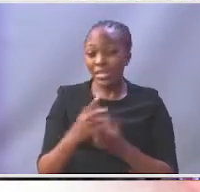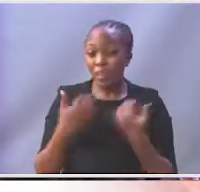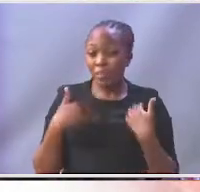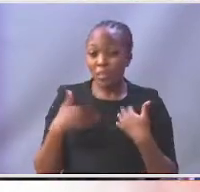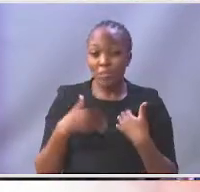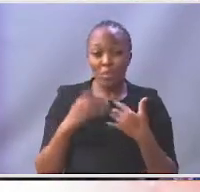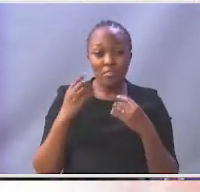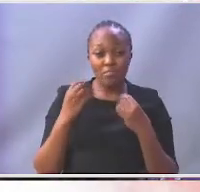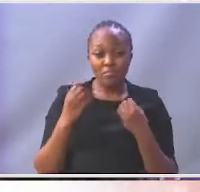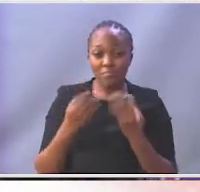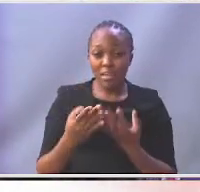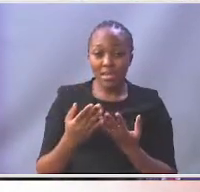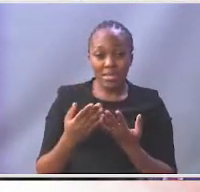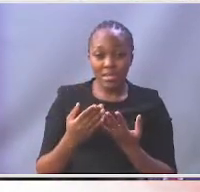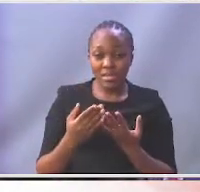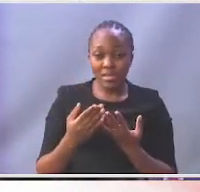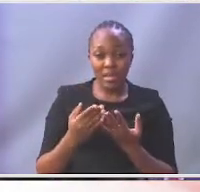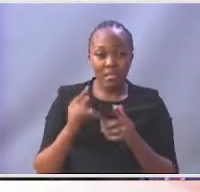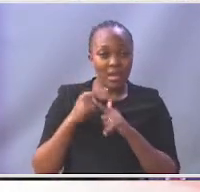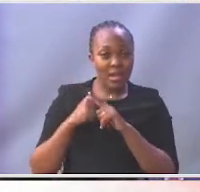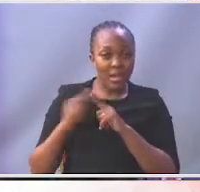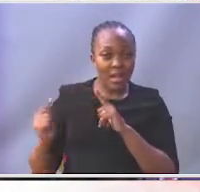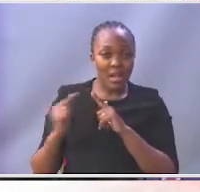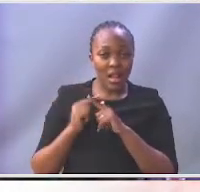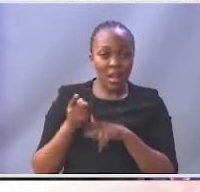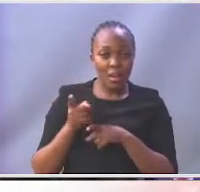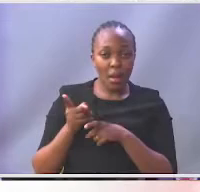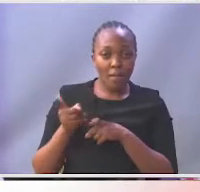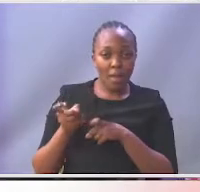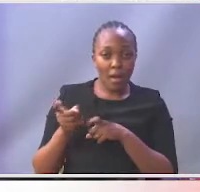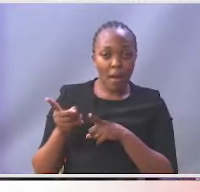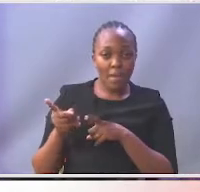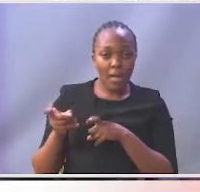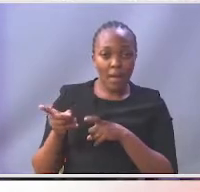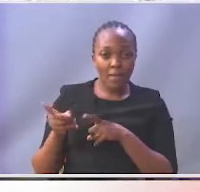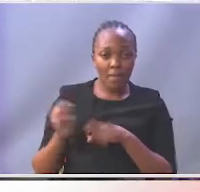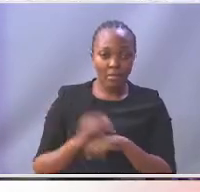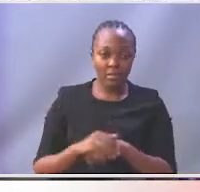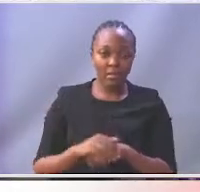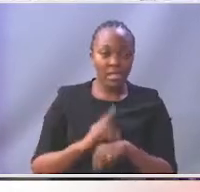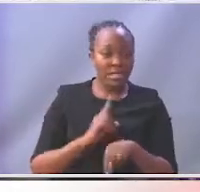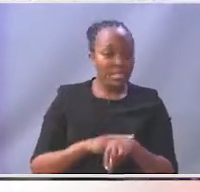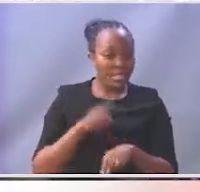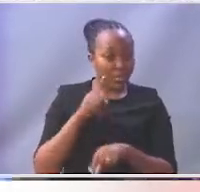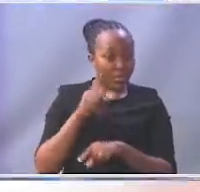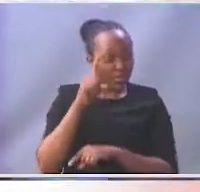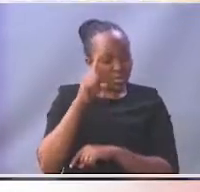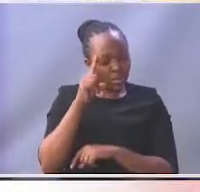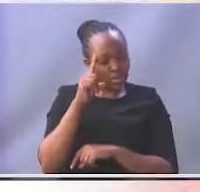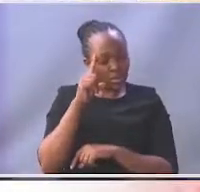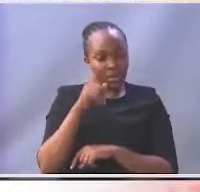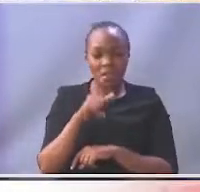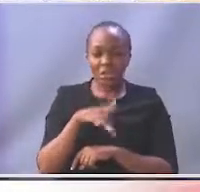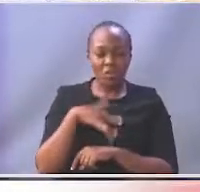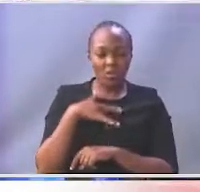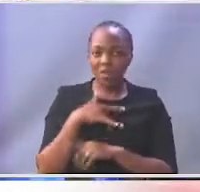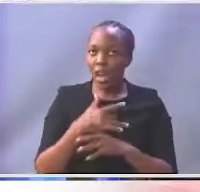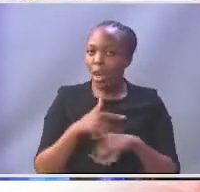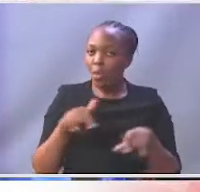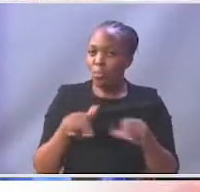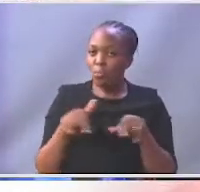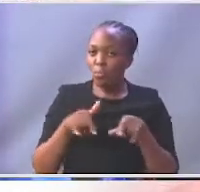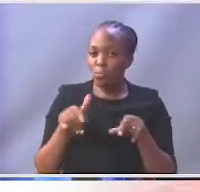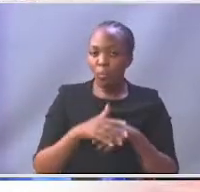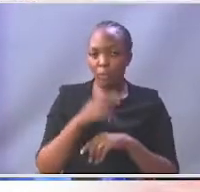wakongo pia wanaumia. Hata wakati tunalala unasikia moyo kabisa inachafuka kwa sababu ya maafa kila na wakati.